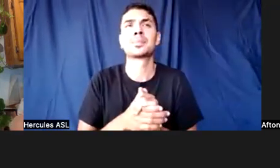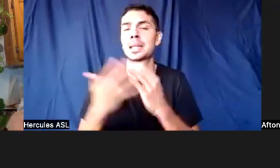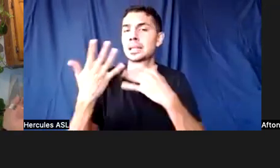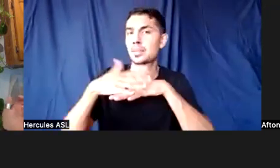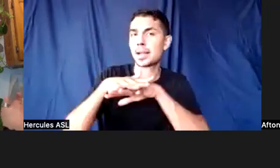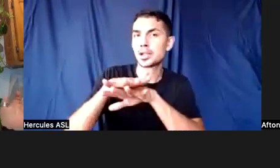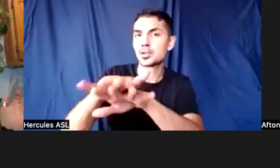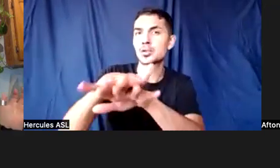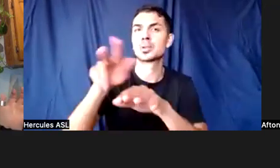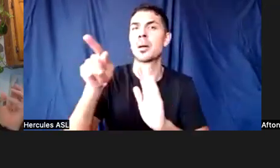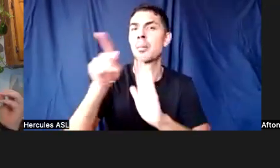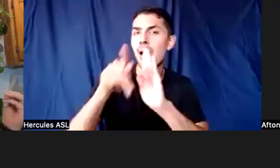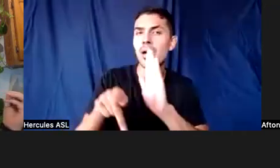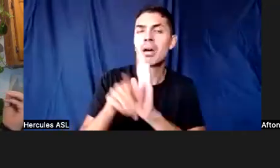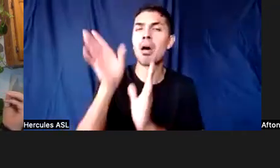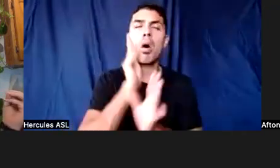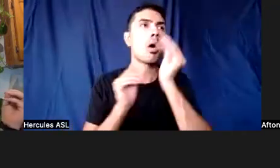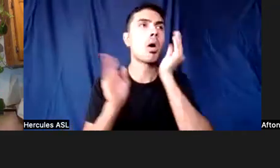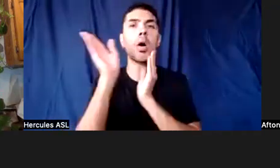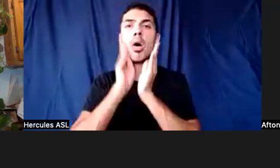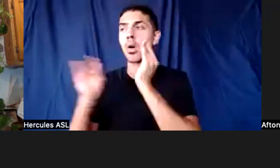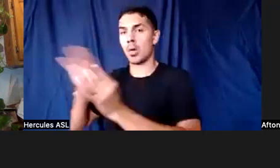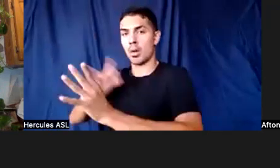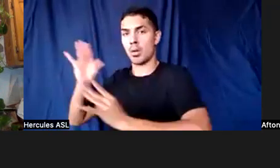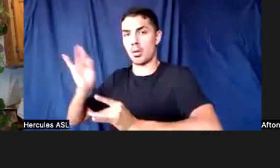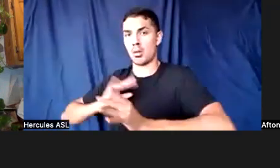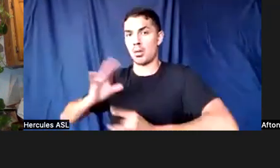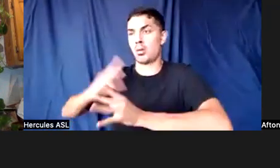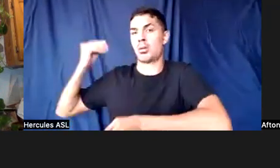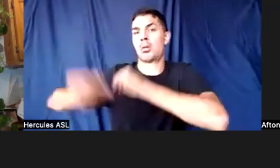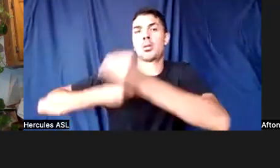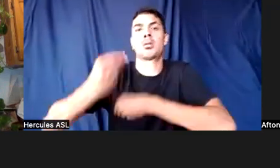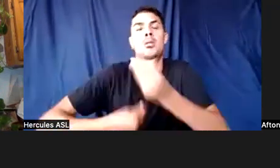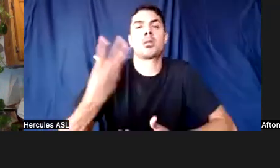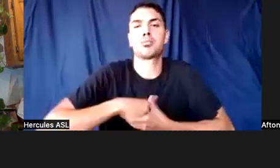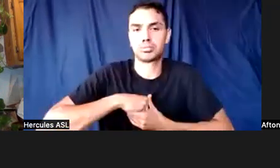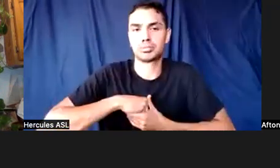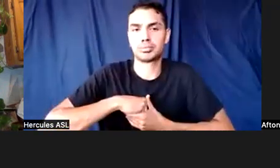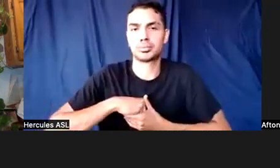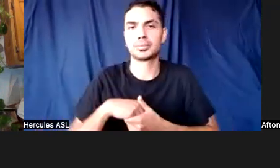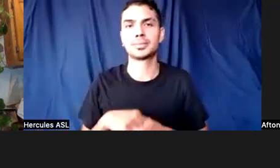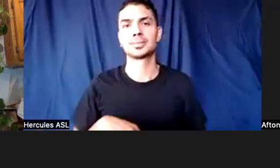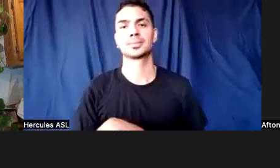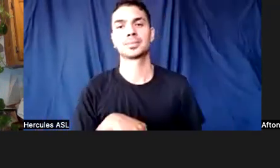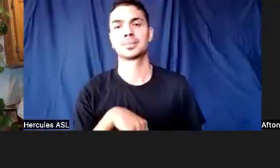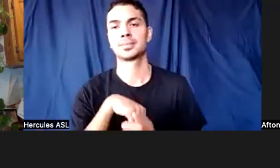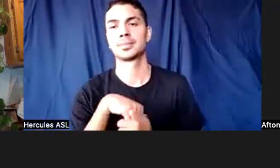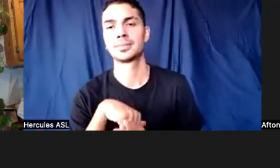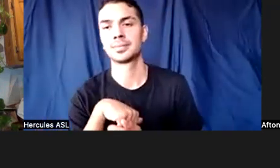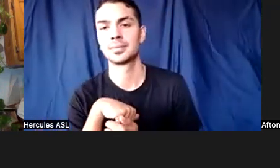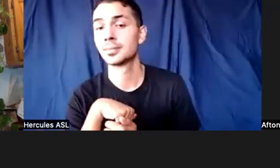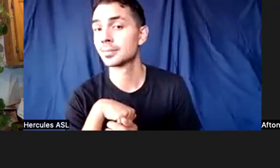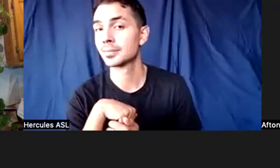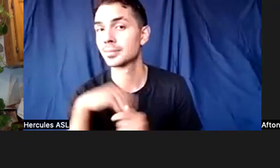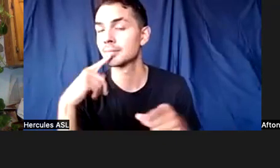be so vast because it's not of this world, right? It's not of this. Or like